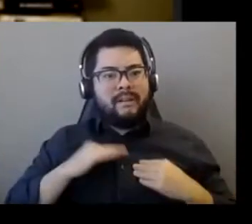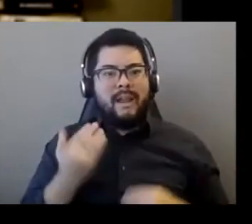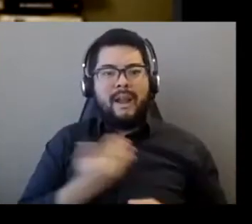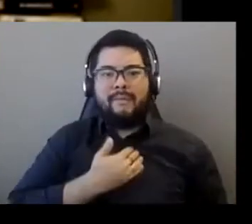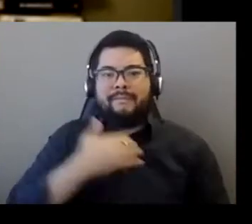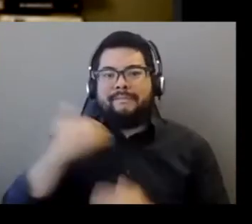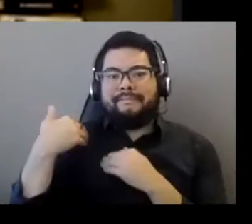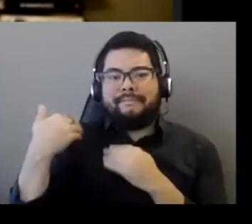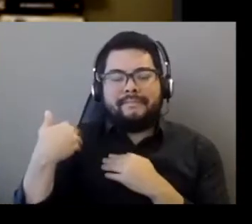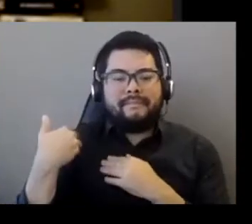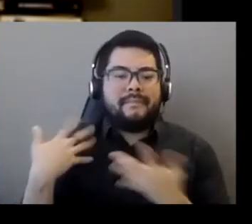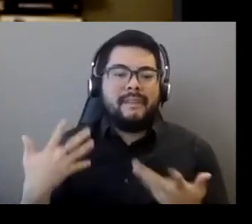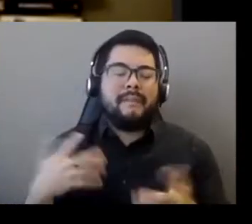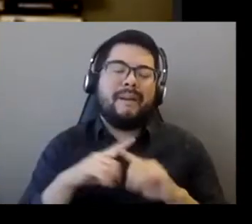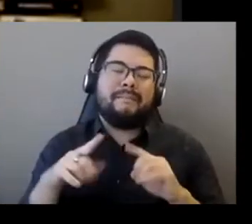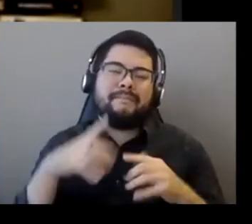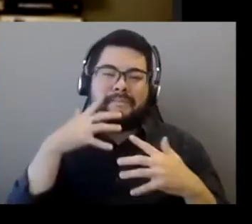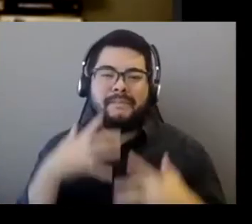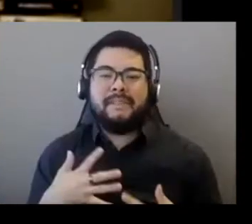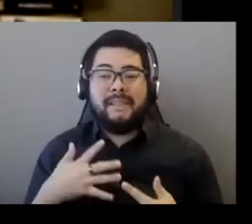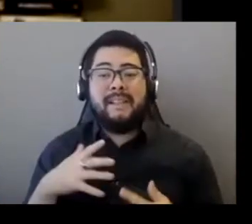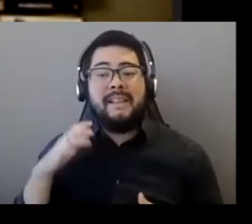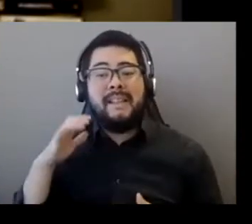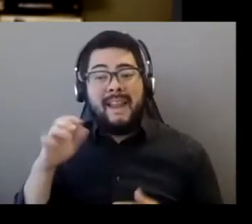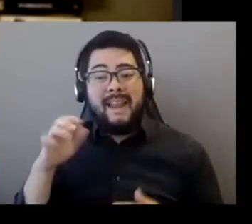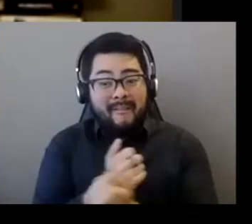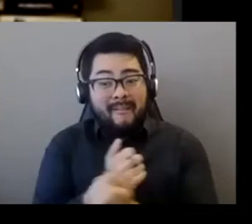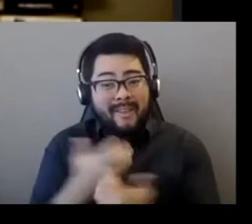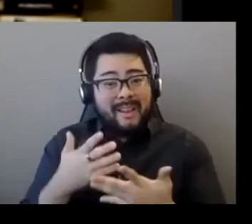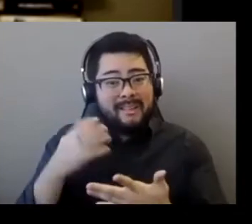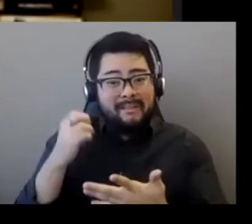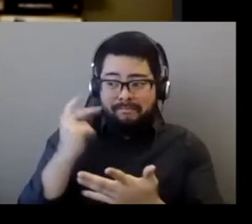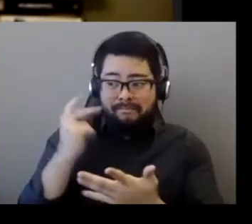not zero. That's the problem. That's the problem.